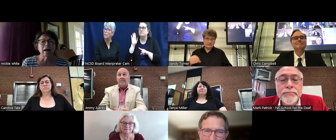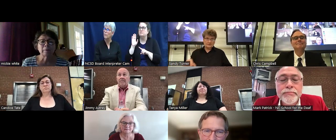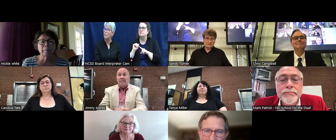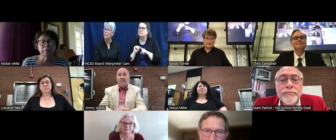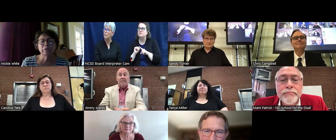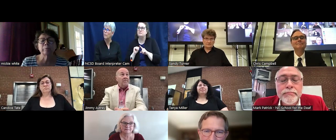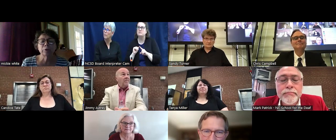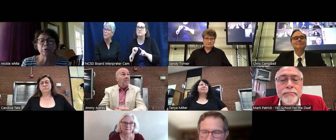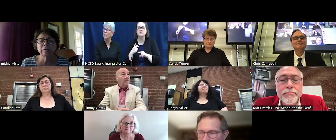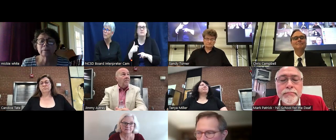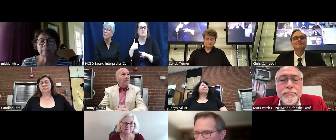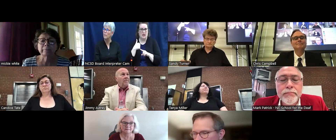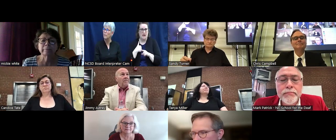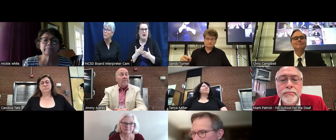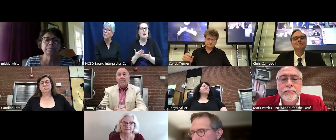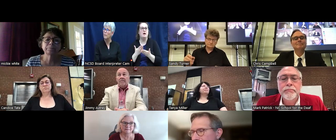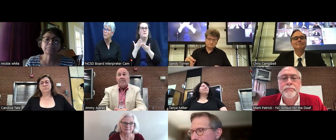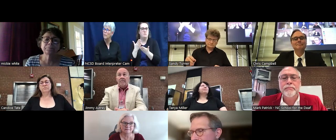I move to approve.